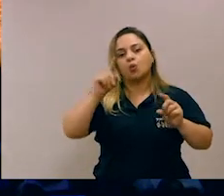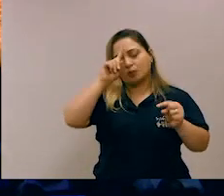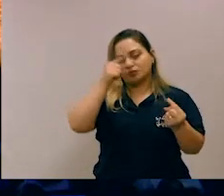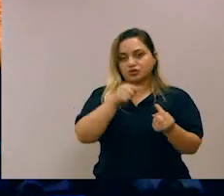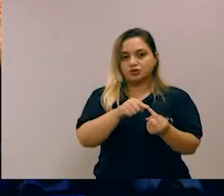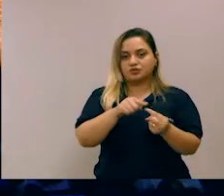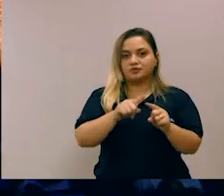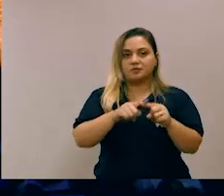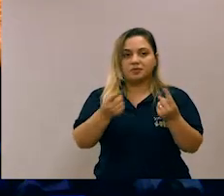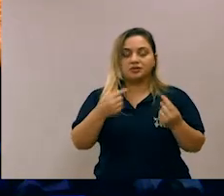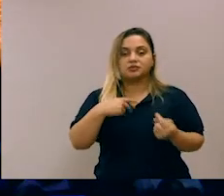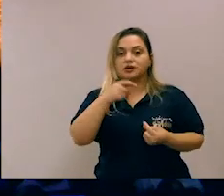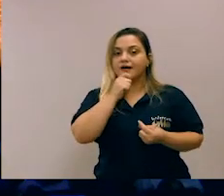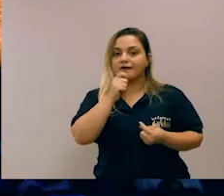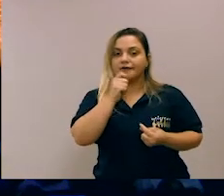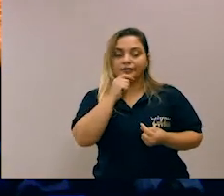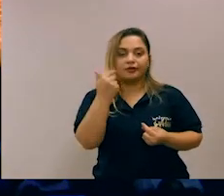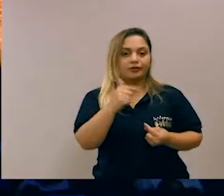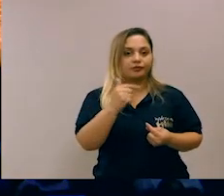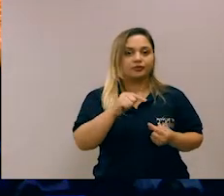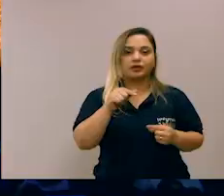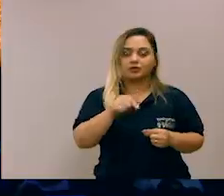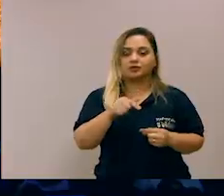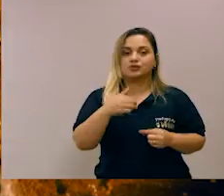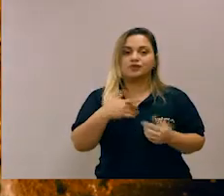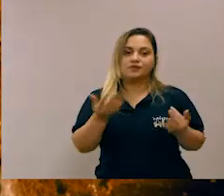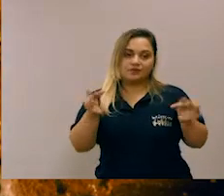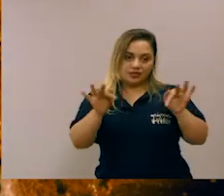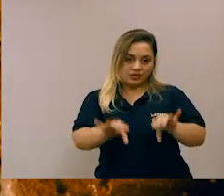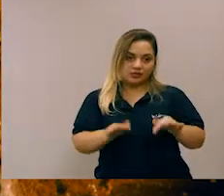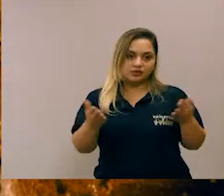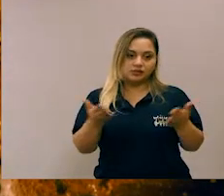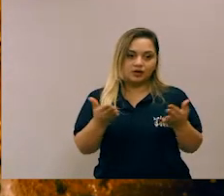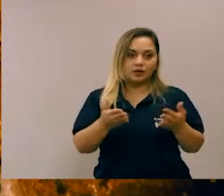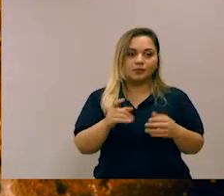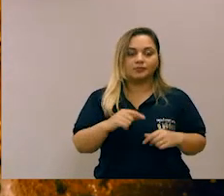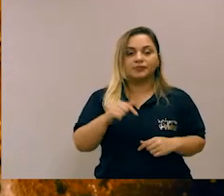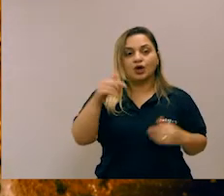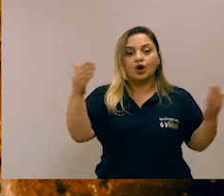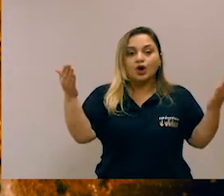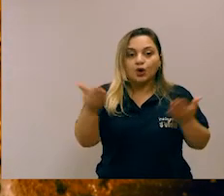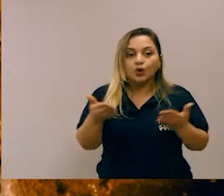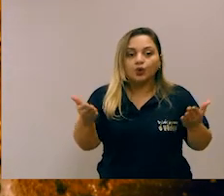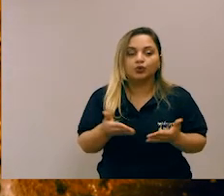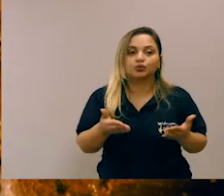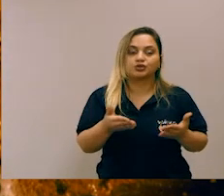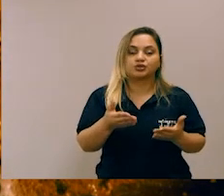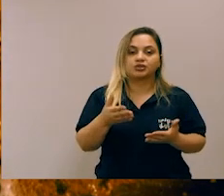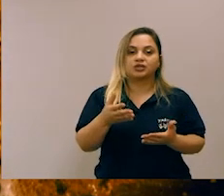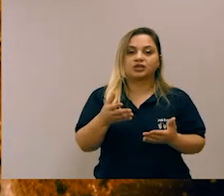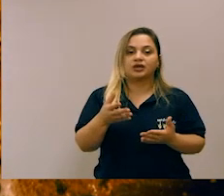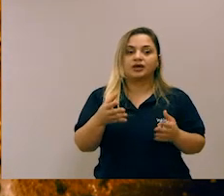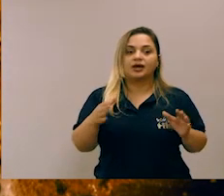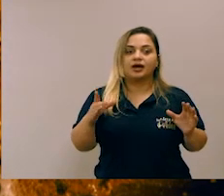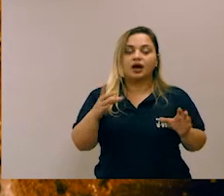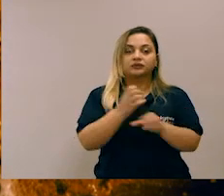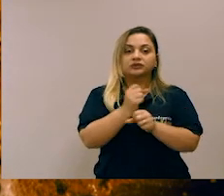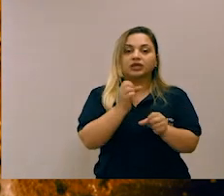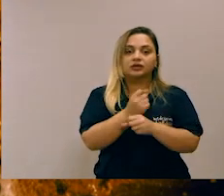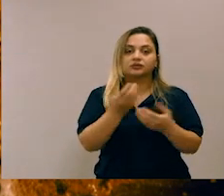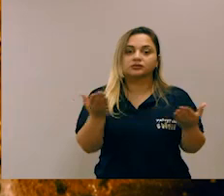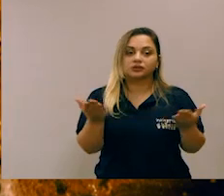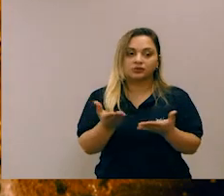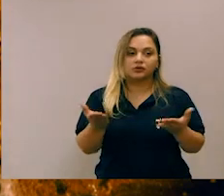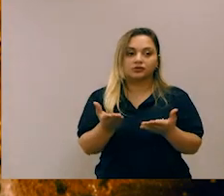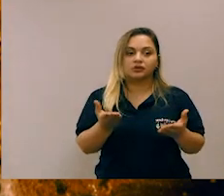technical situation that prevents us from work, and then we will stop. But if not, we will continue. So this is the end of my situation. This